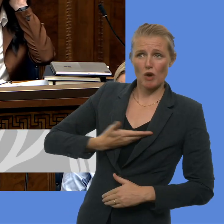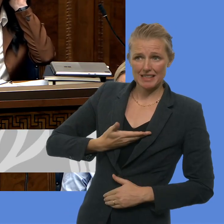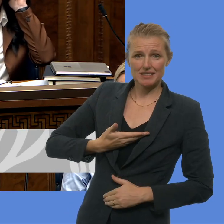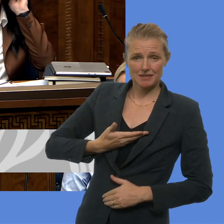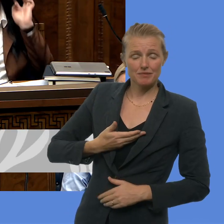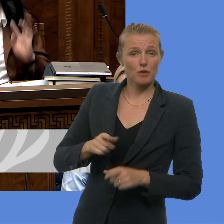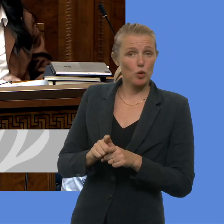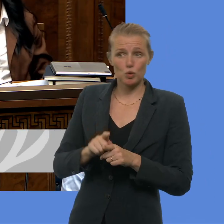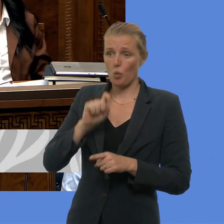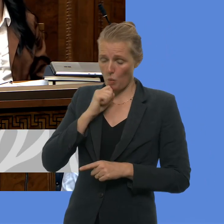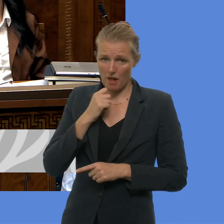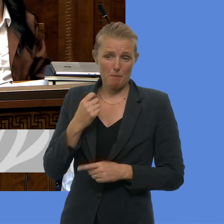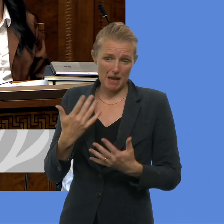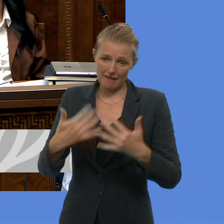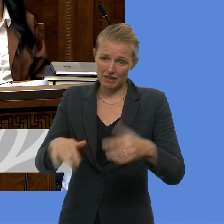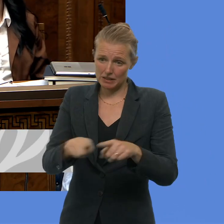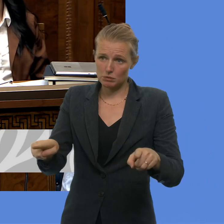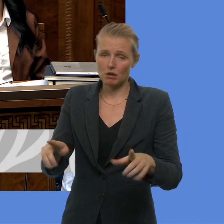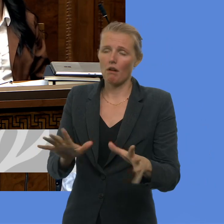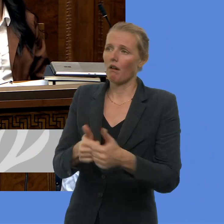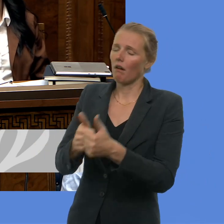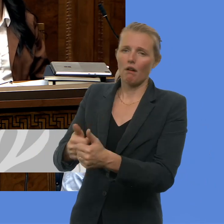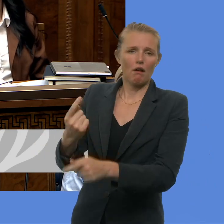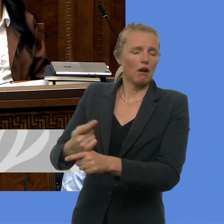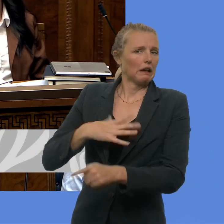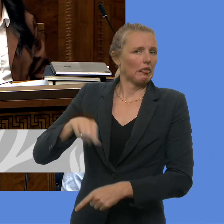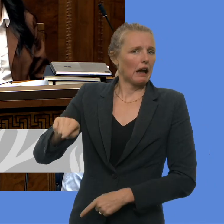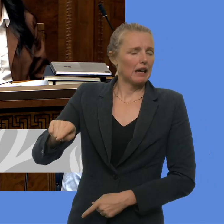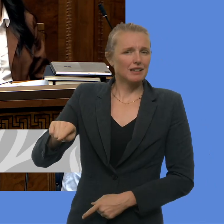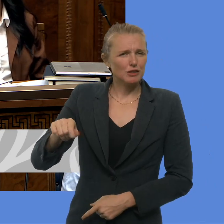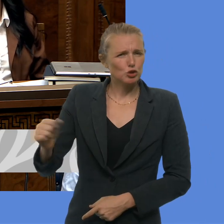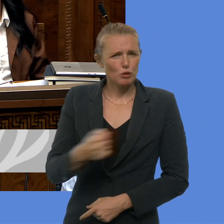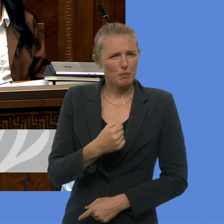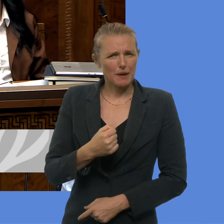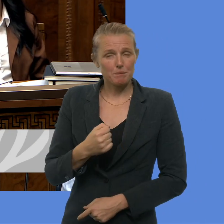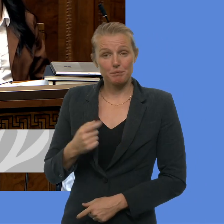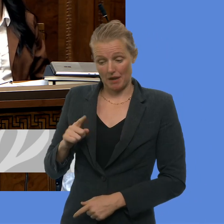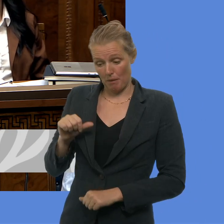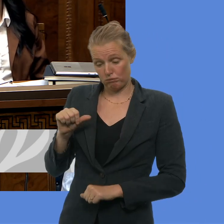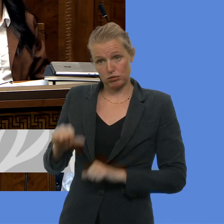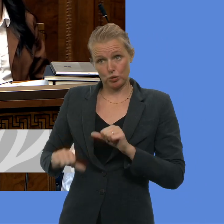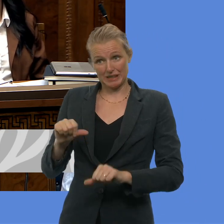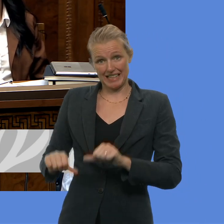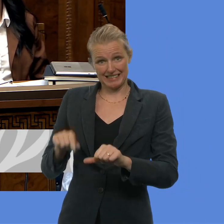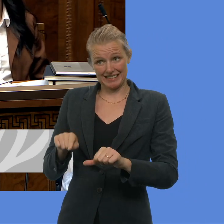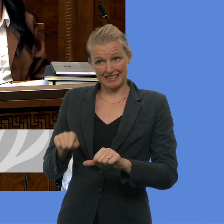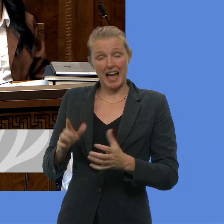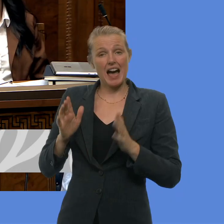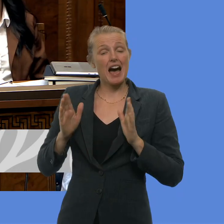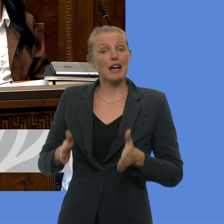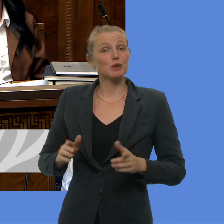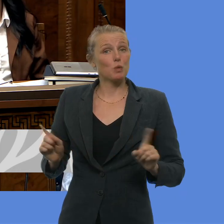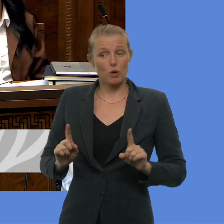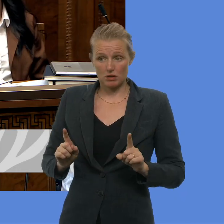of many victims and survivors. And any process in itself has to earn